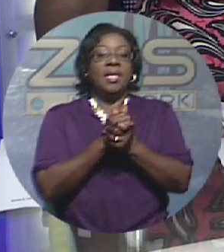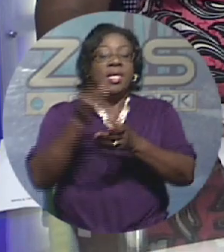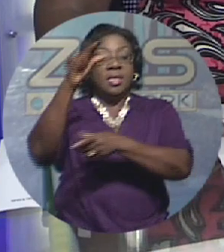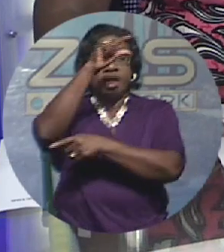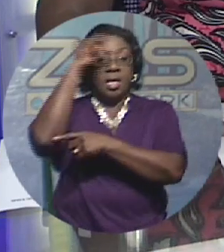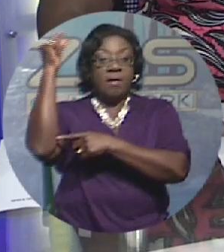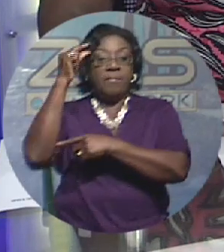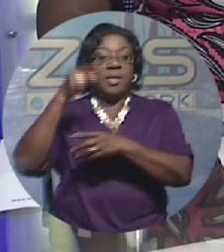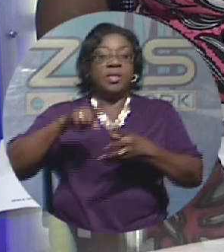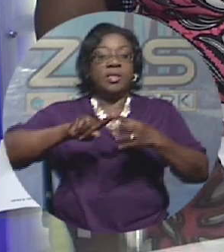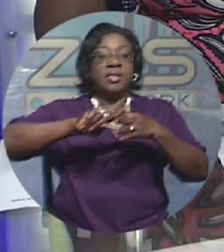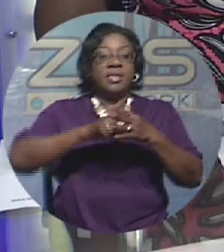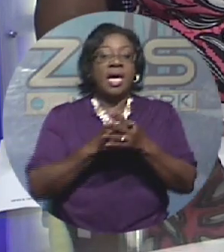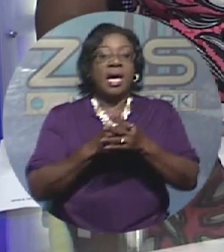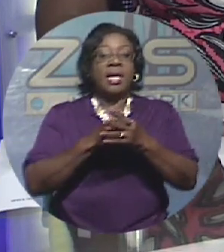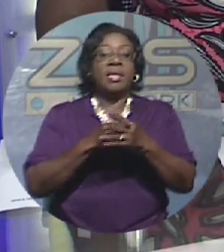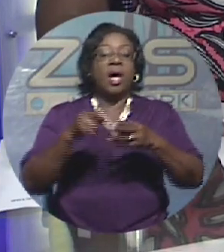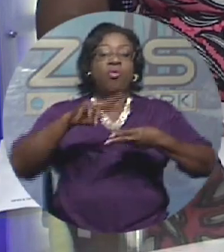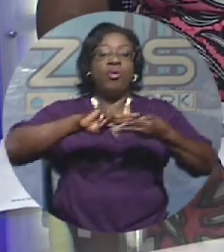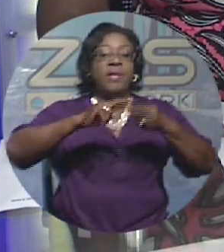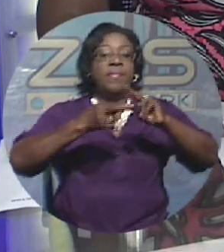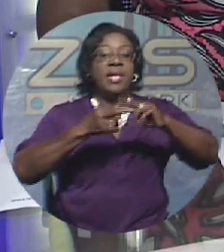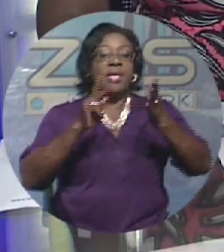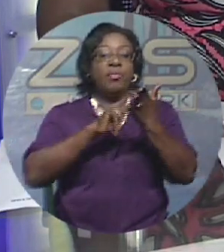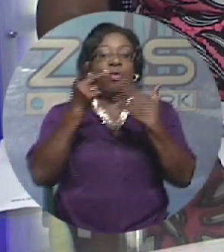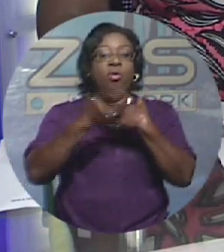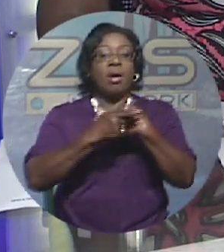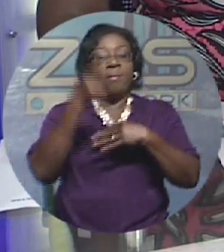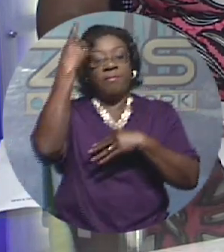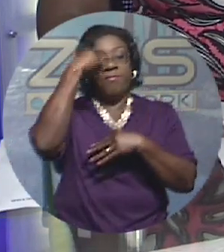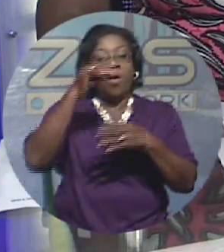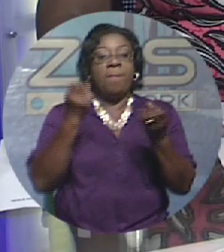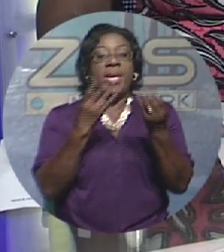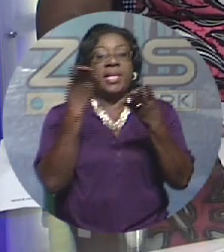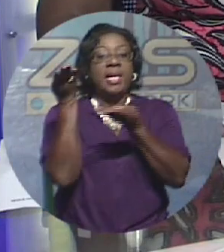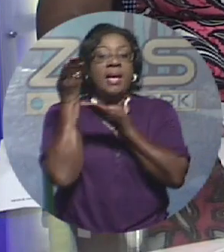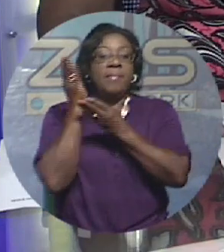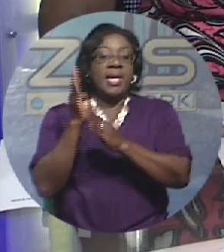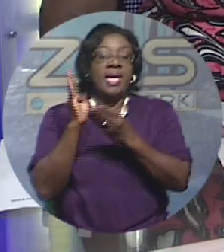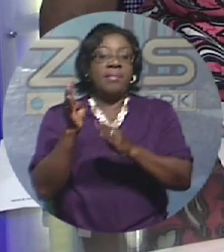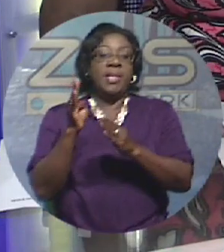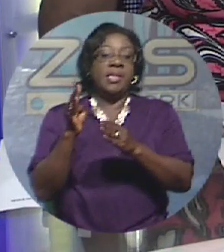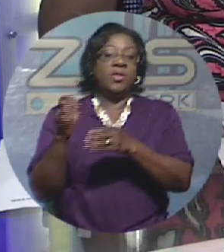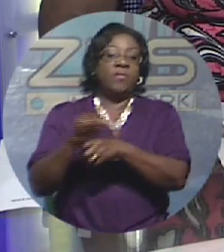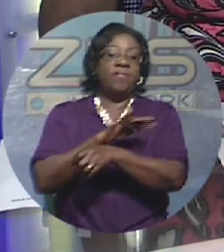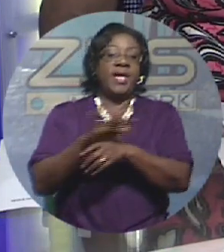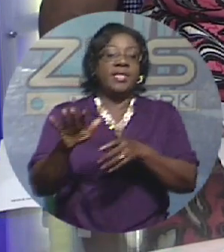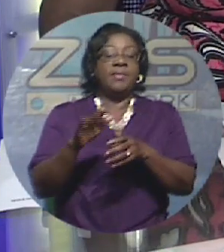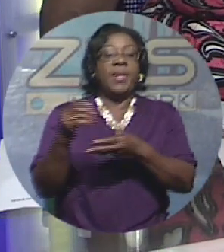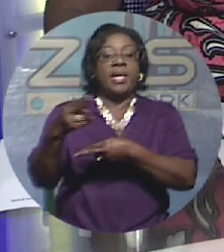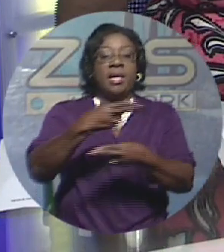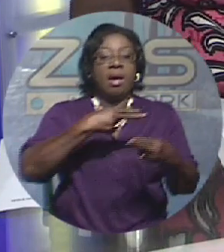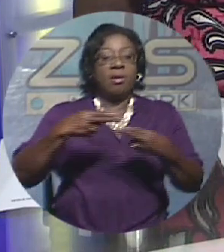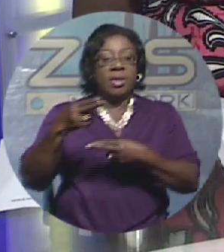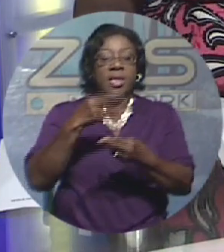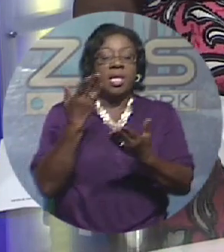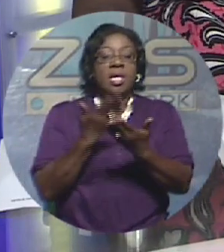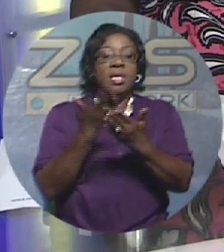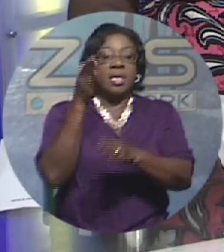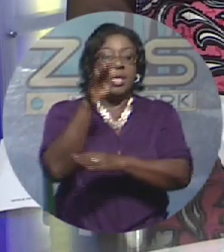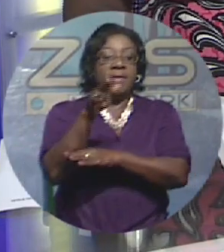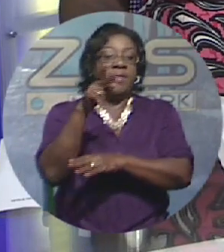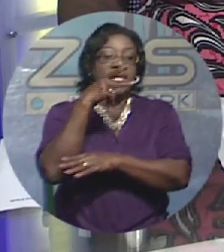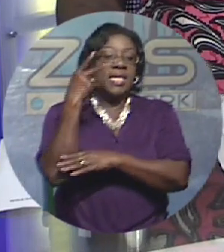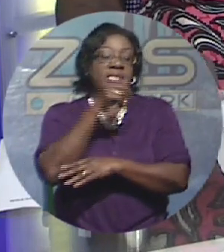The government to launch an aggressive rebuilding program for scores of Bahamians affected by Hurricane Matthew. Good evening, everyone. I'm Keisha